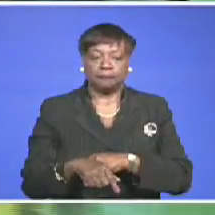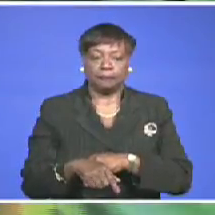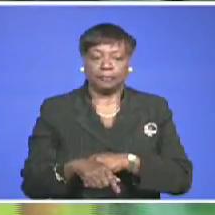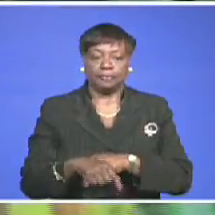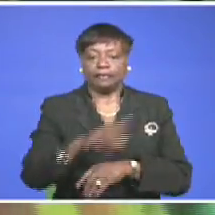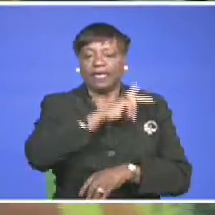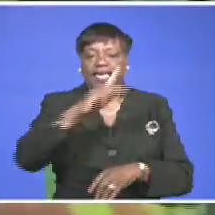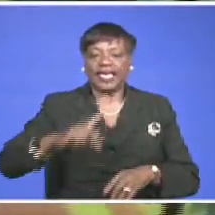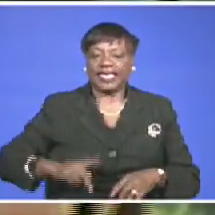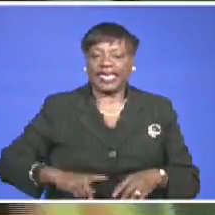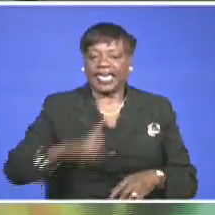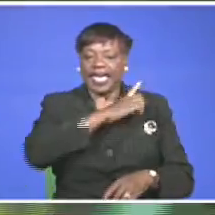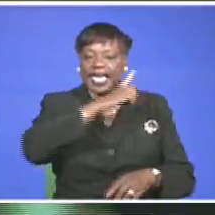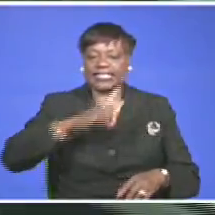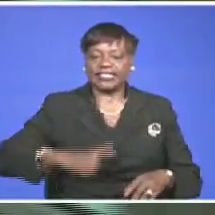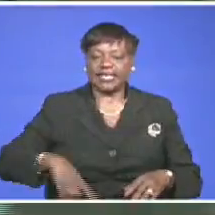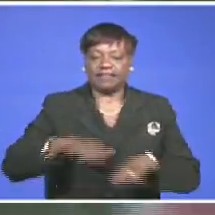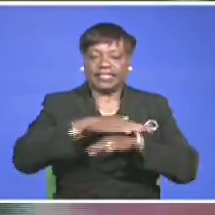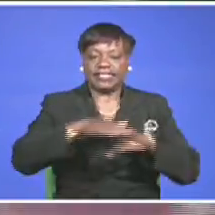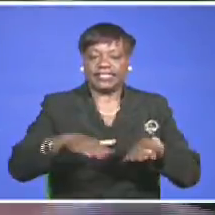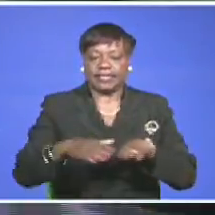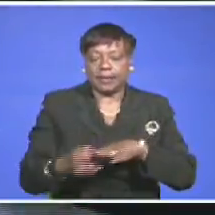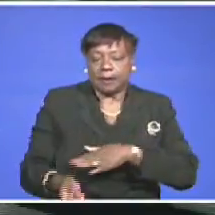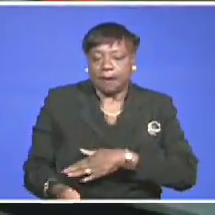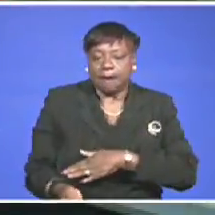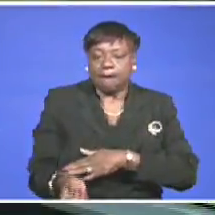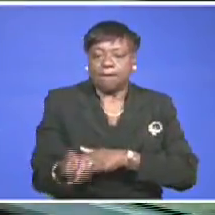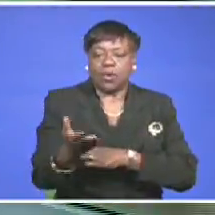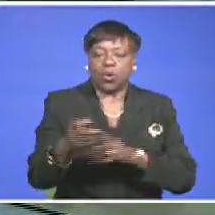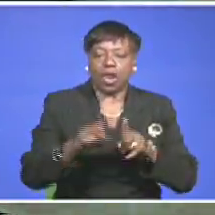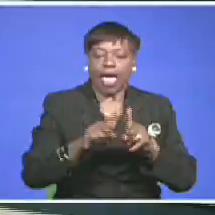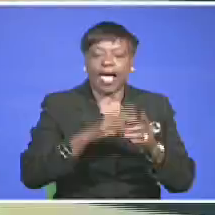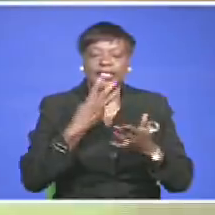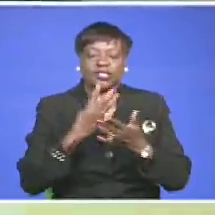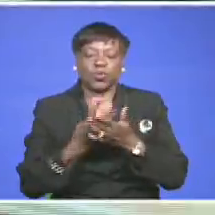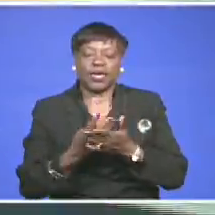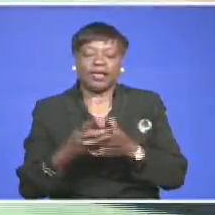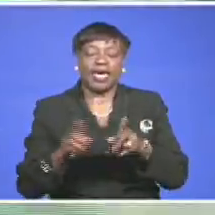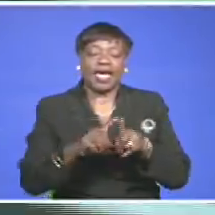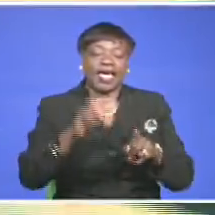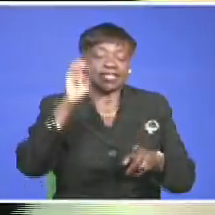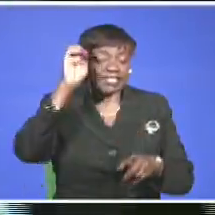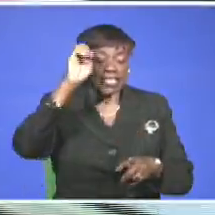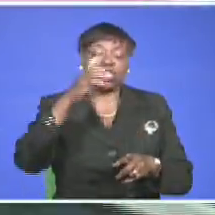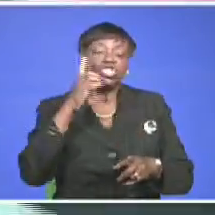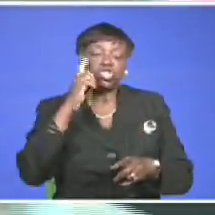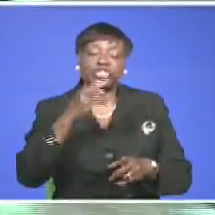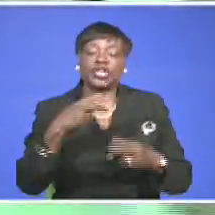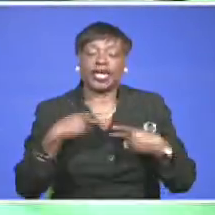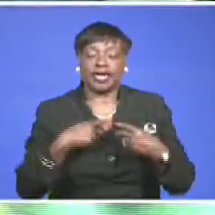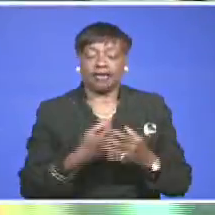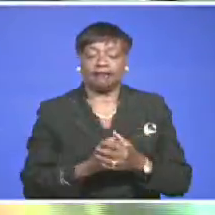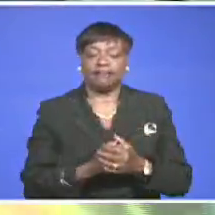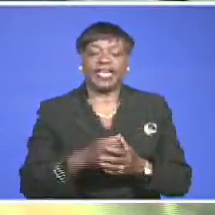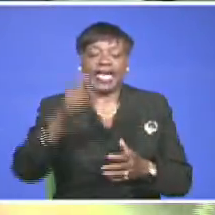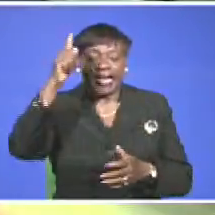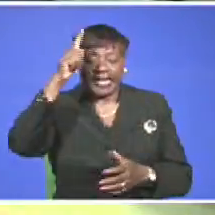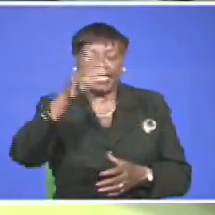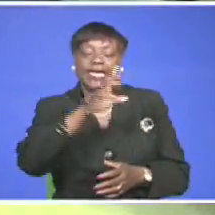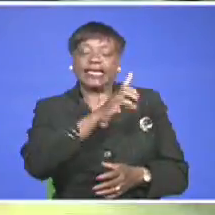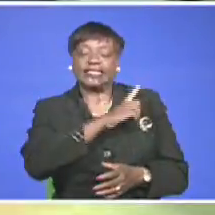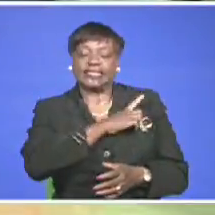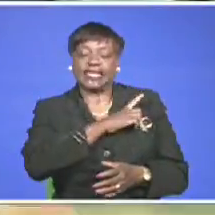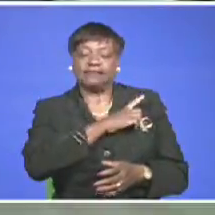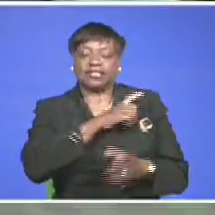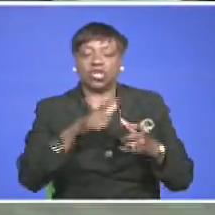King David didn't bowl as well as he could have and should have. Lee Davis ran away with the field. I coined